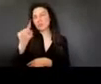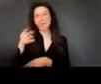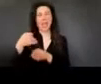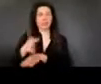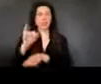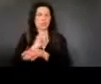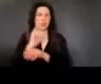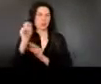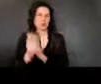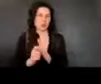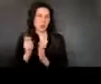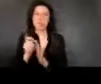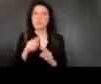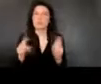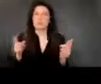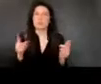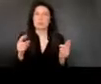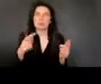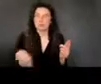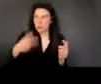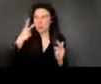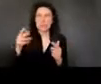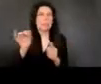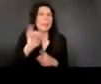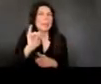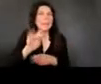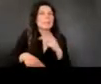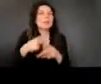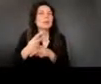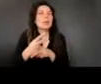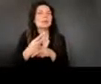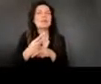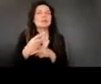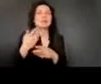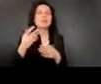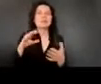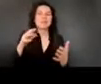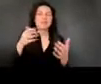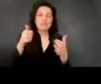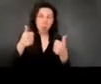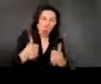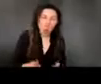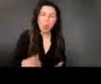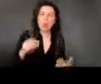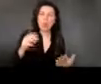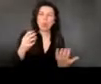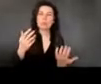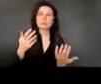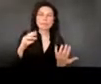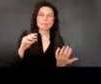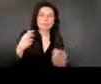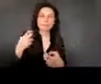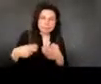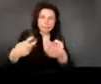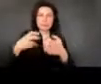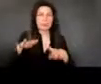regions, areas, communities across types of across economic classes. And I think it'll, in a lot